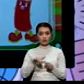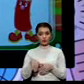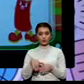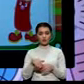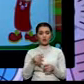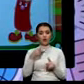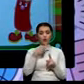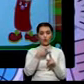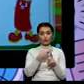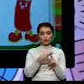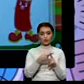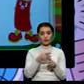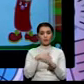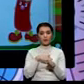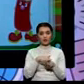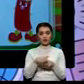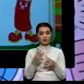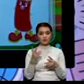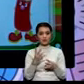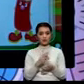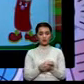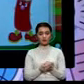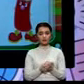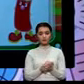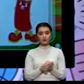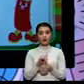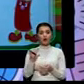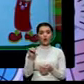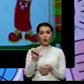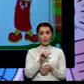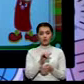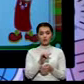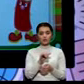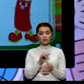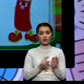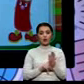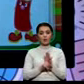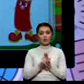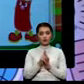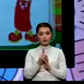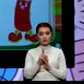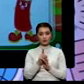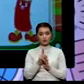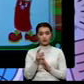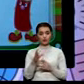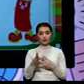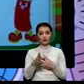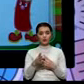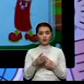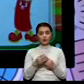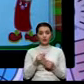esa qo'shish amalini bajarishimiz kerak. Ko'paytirishni amalga oshirishimiz uchun